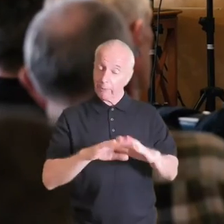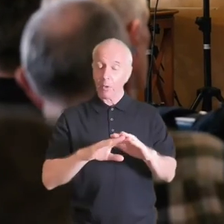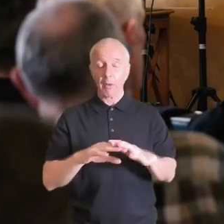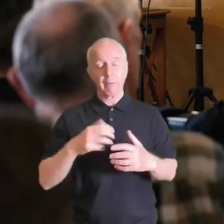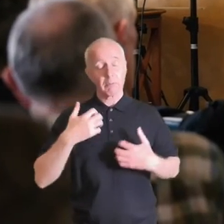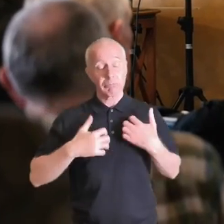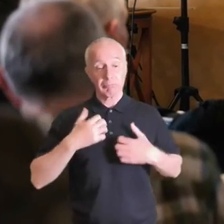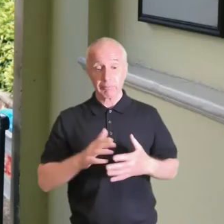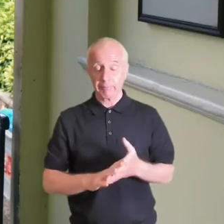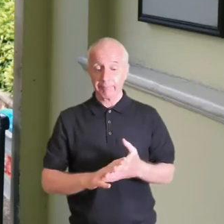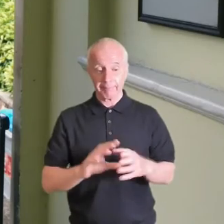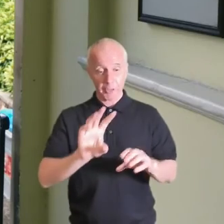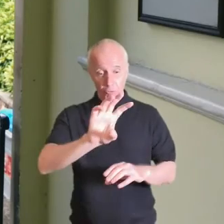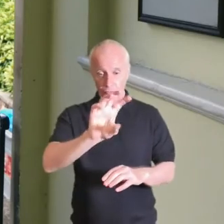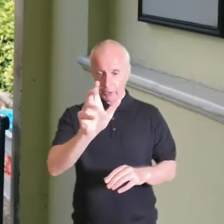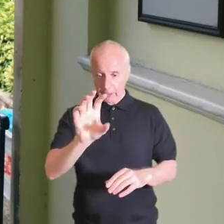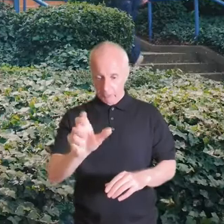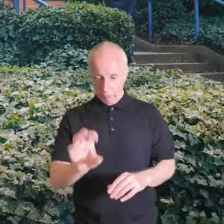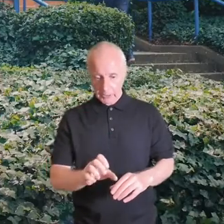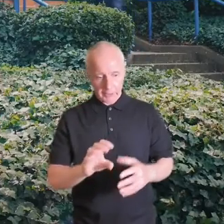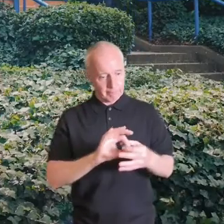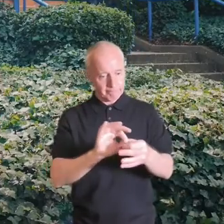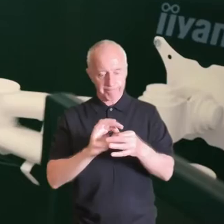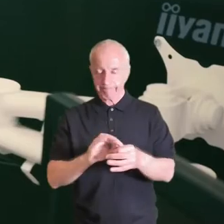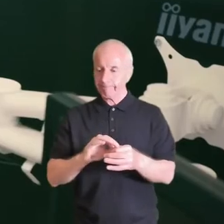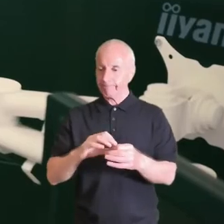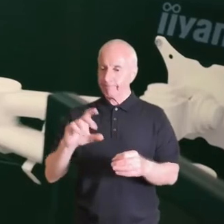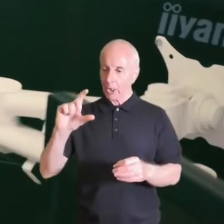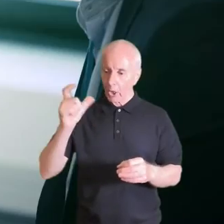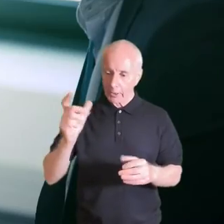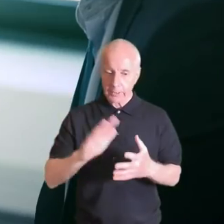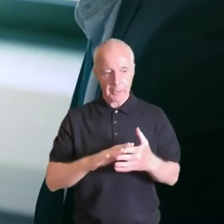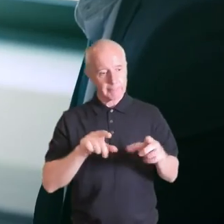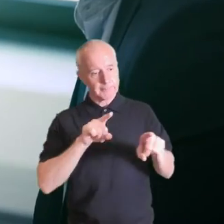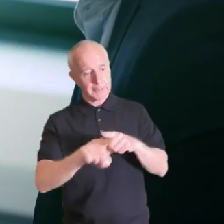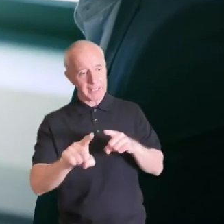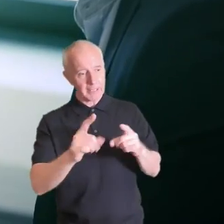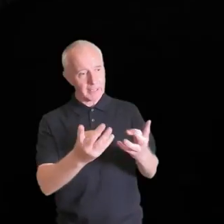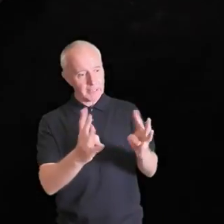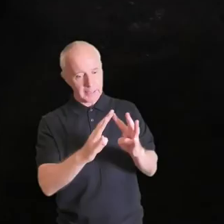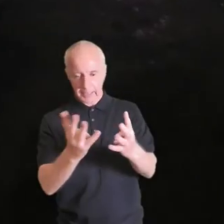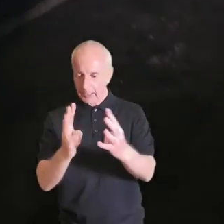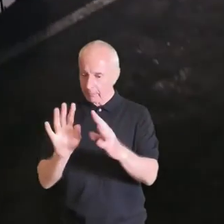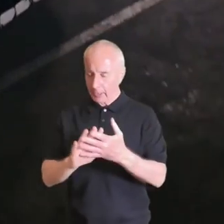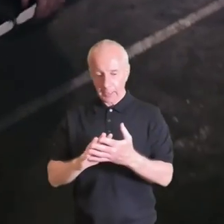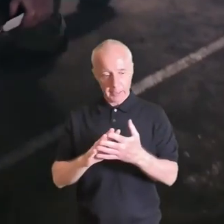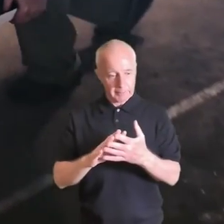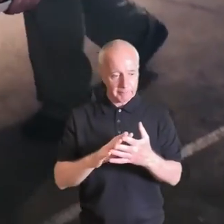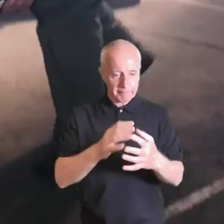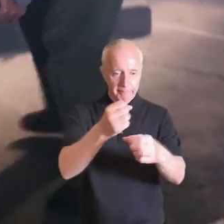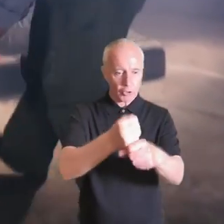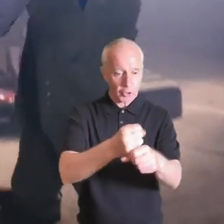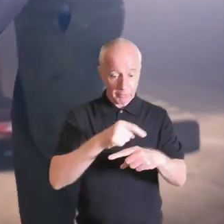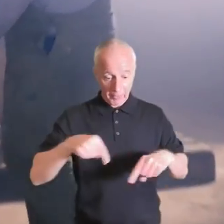Our regional associations, colleges and specialist teams help our churches to paint